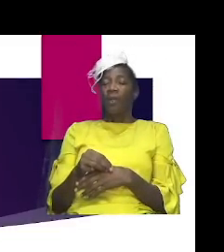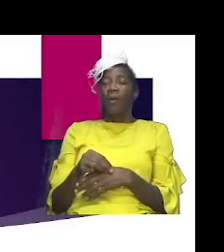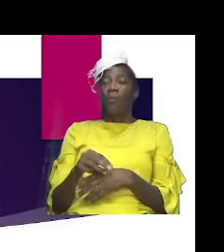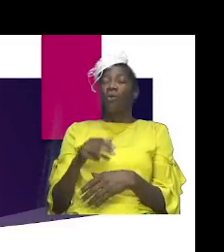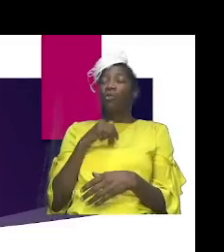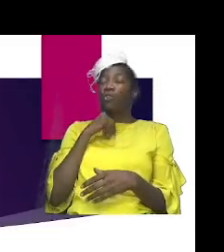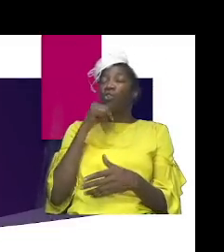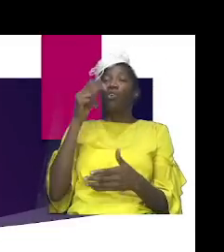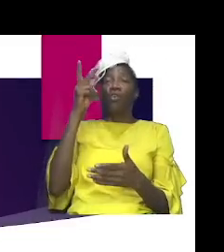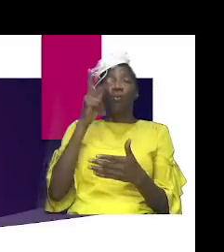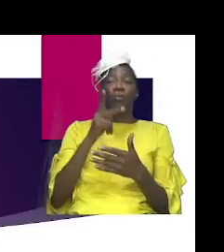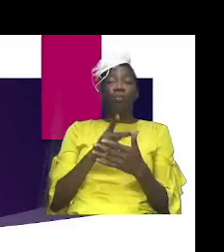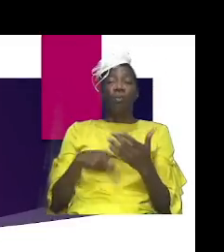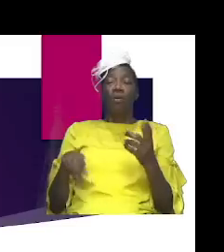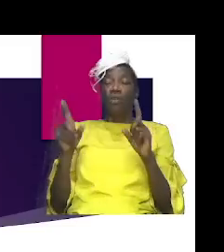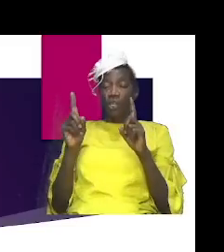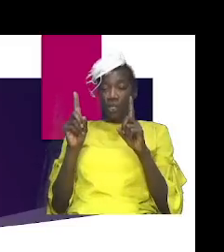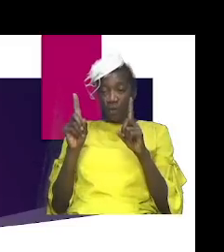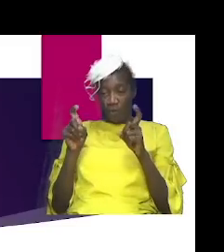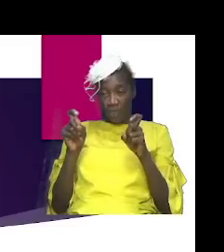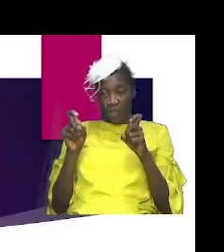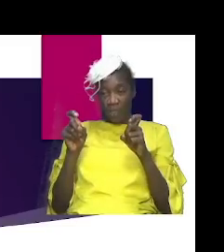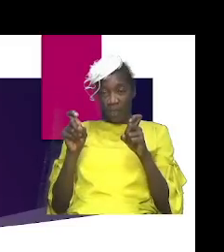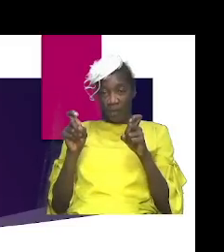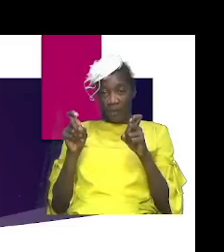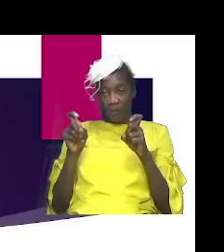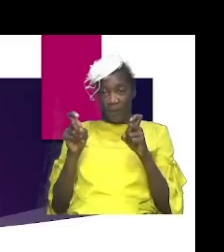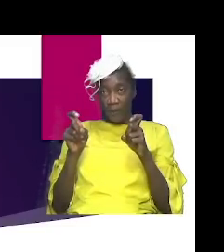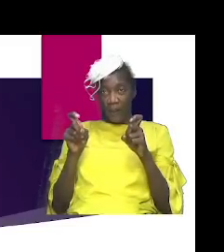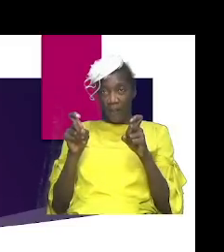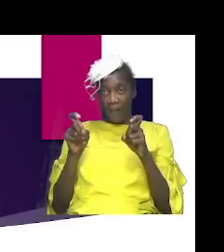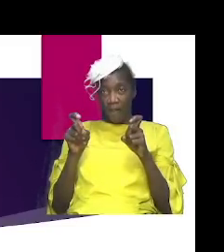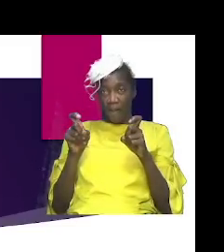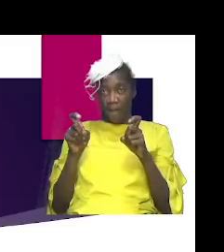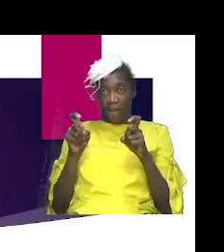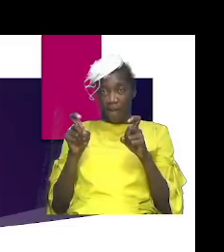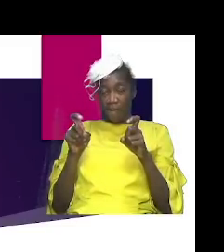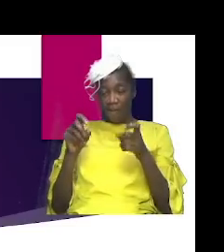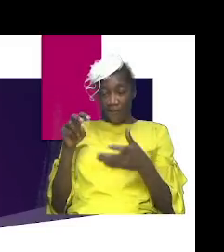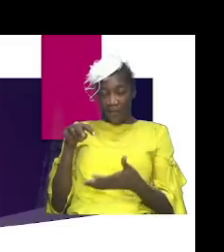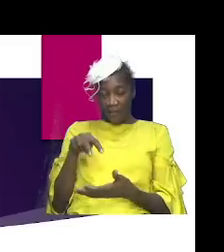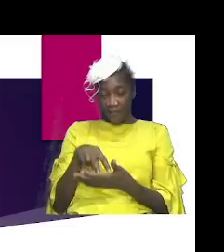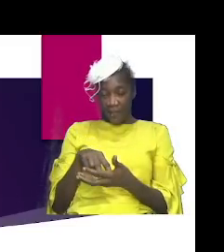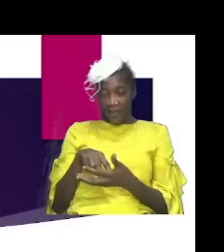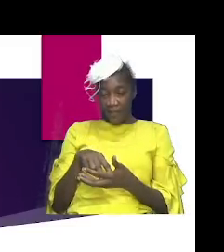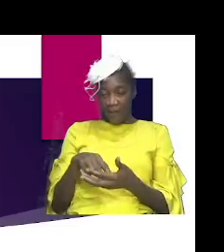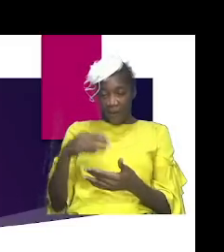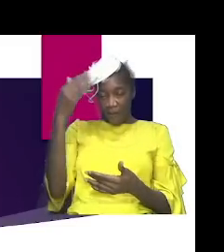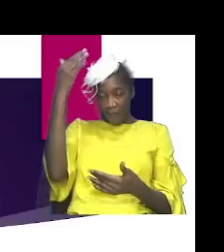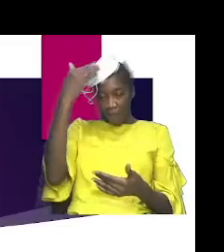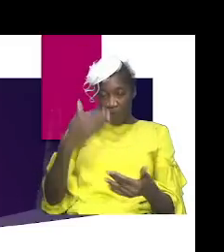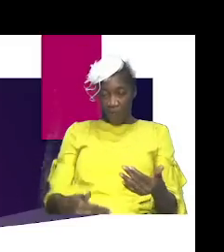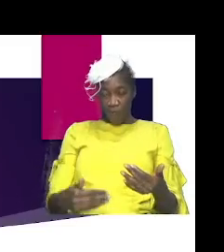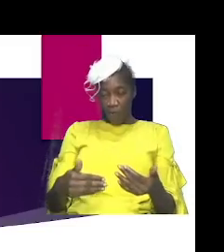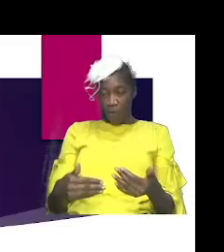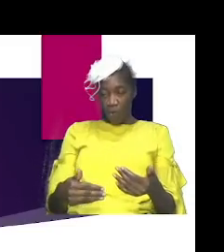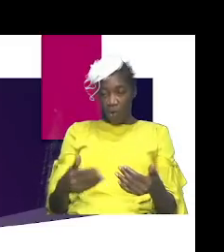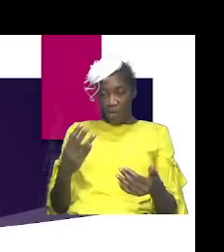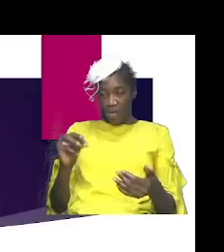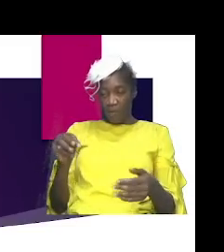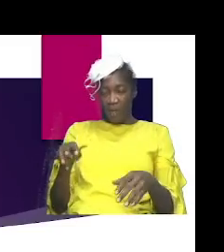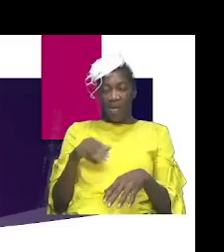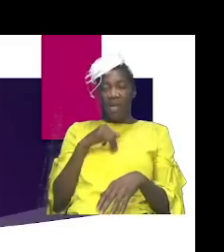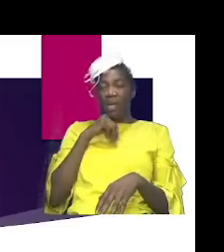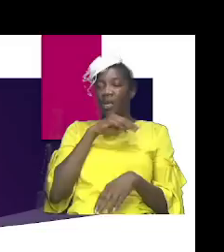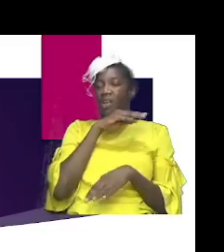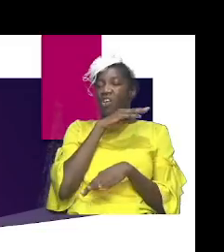impartially questioned as we stand before him who never makes a mistake